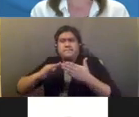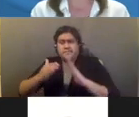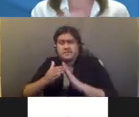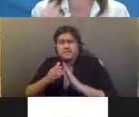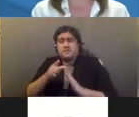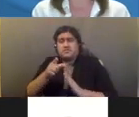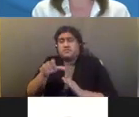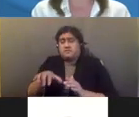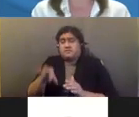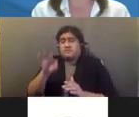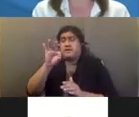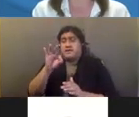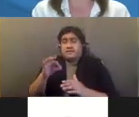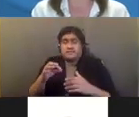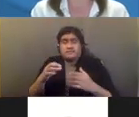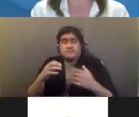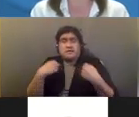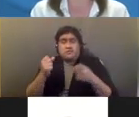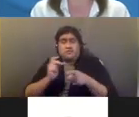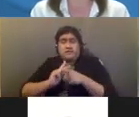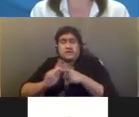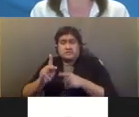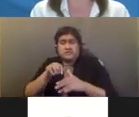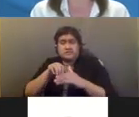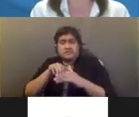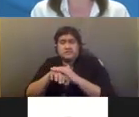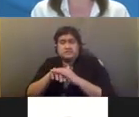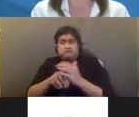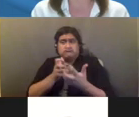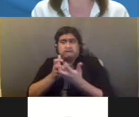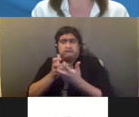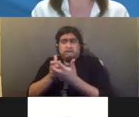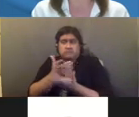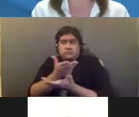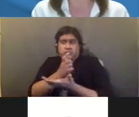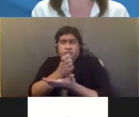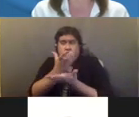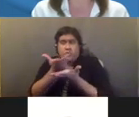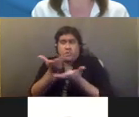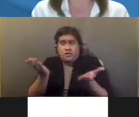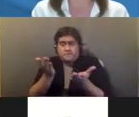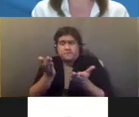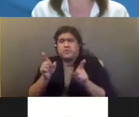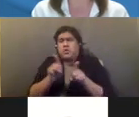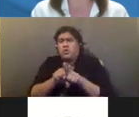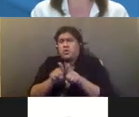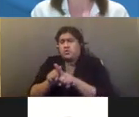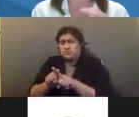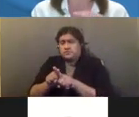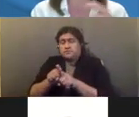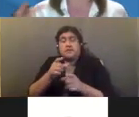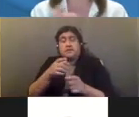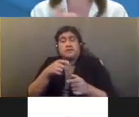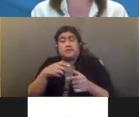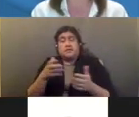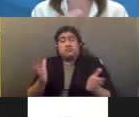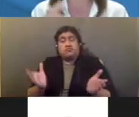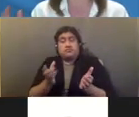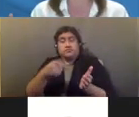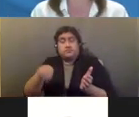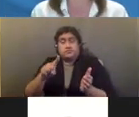And then I would say, I would definitely encourage people to leverage online support groups and networks, because this is a great way